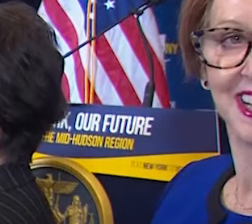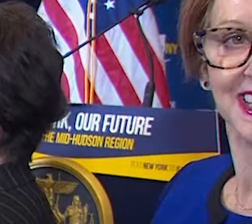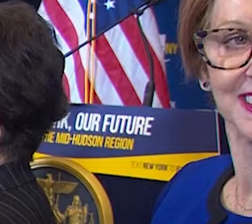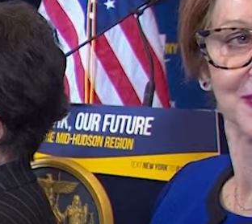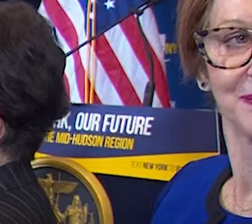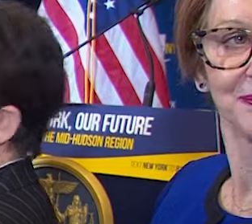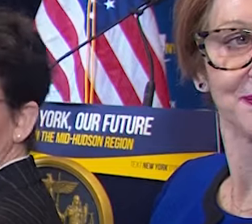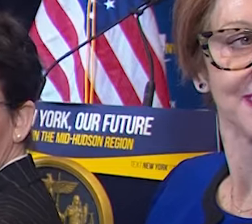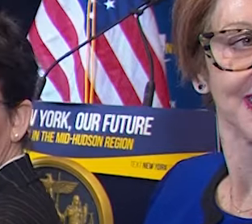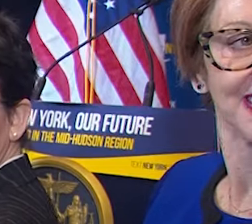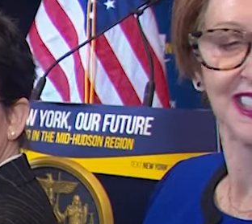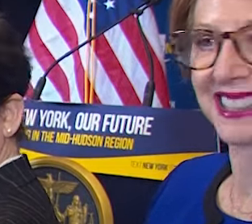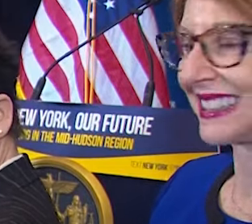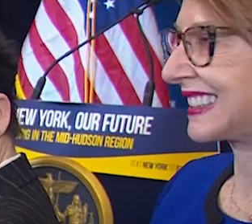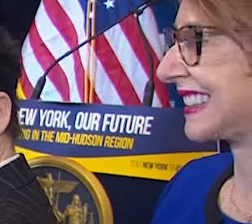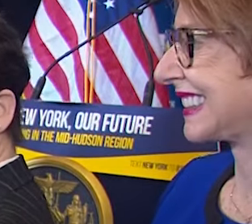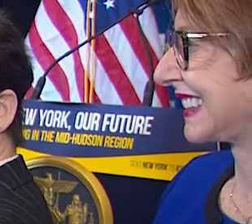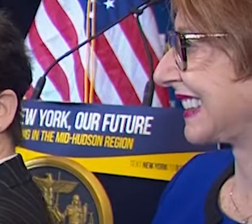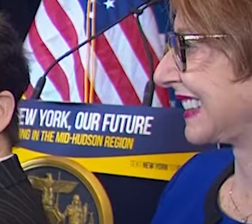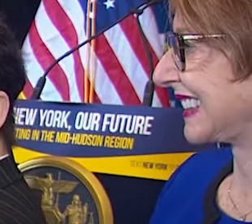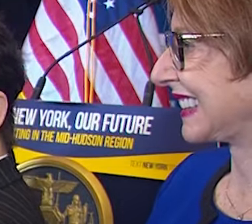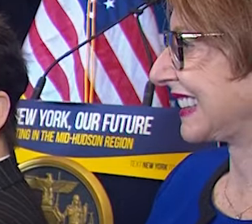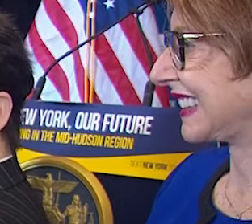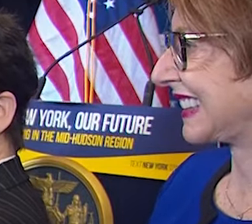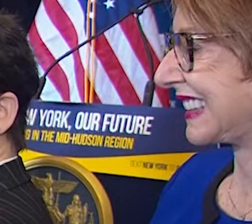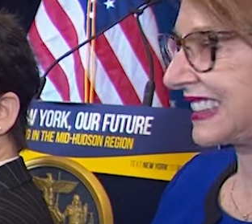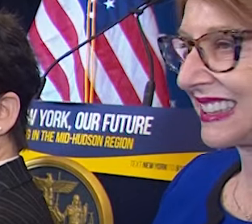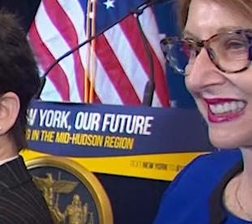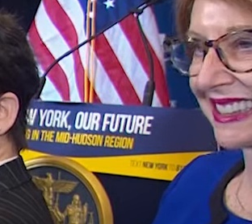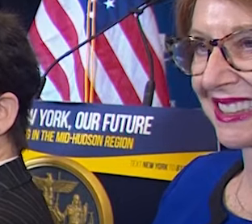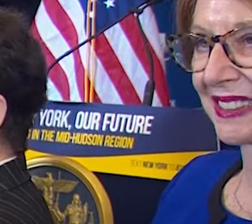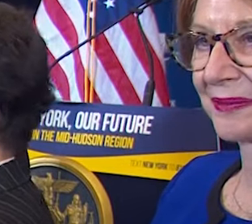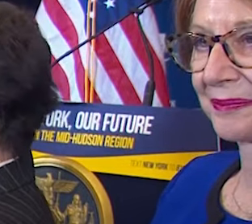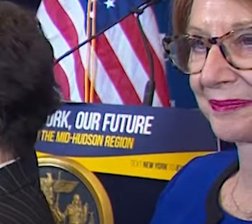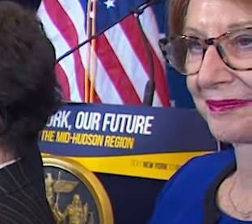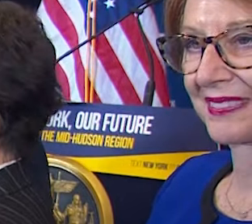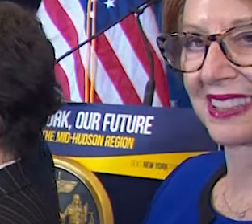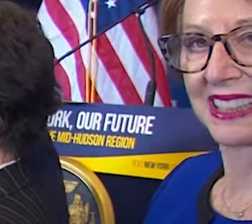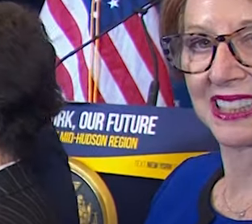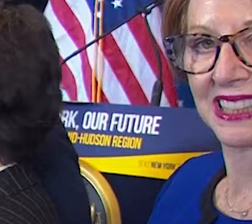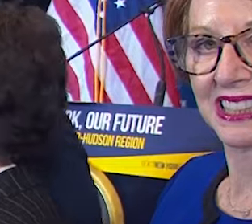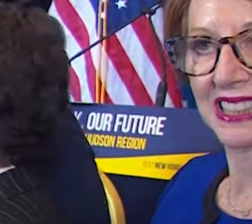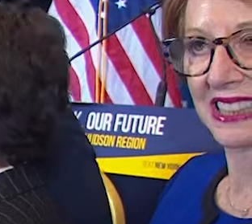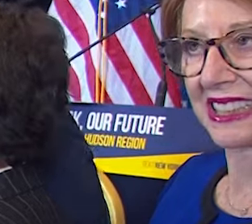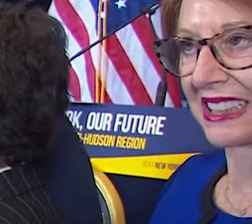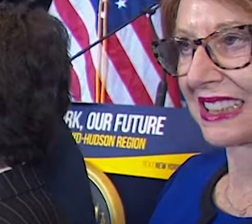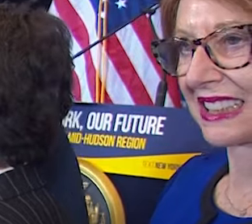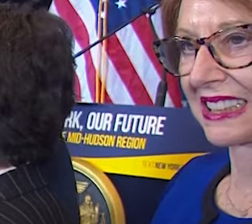Recipient of $4.5 million for New York Forward. Congratulations.